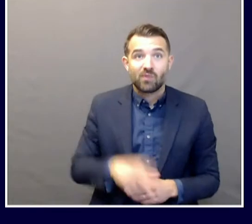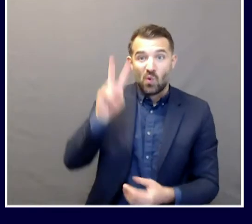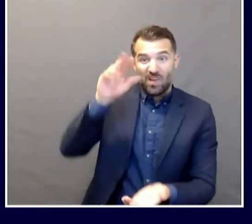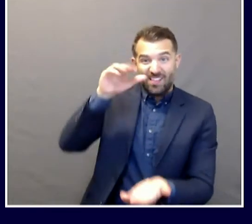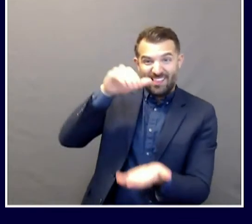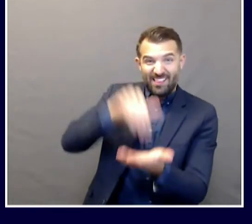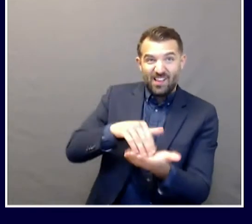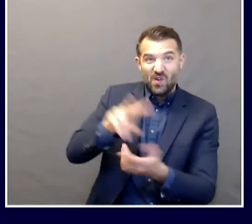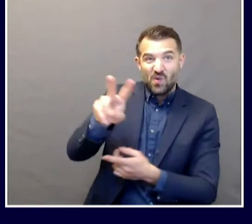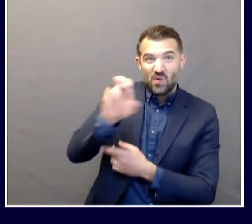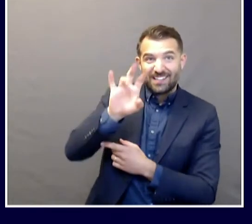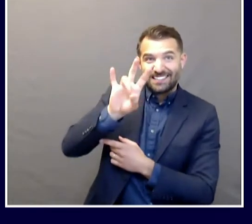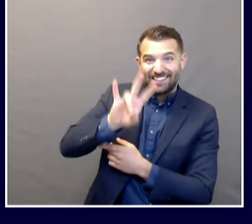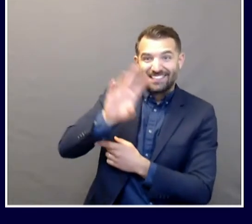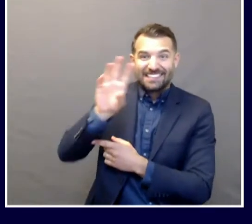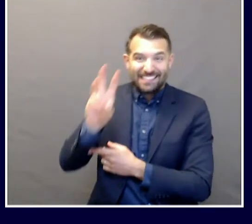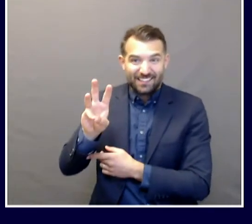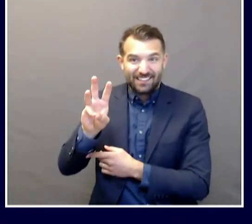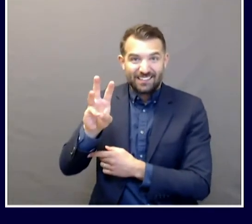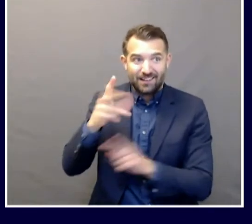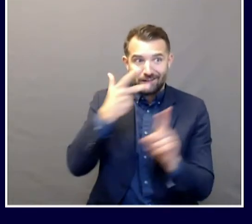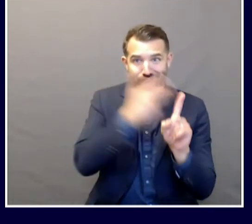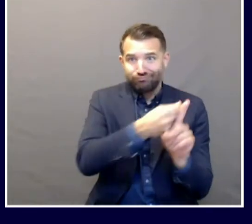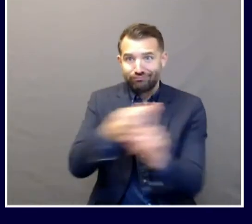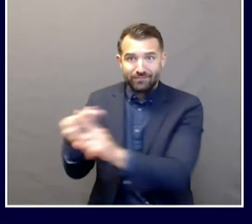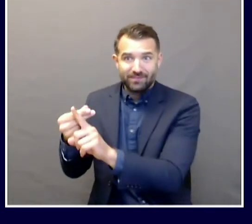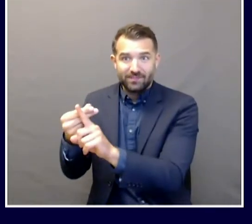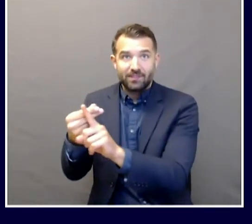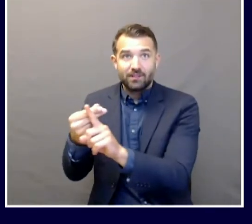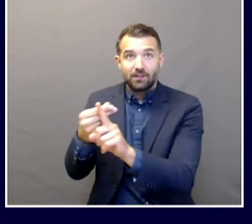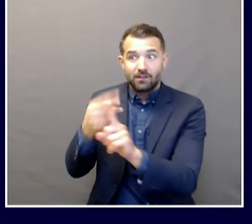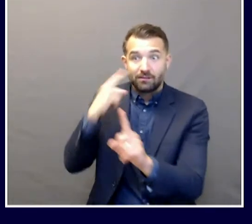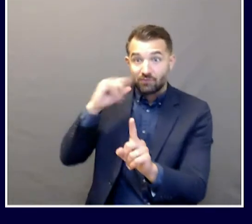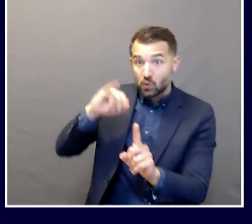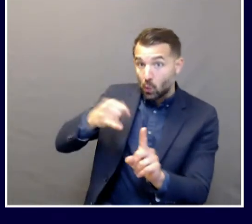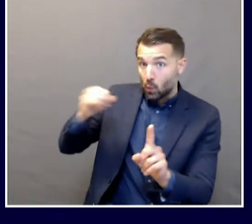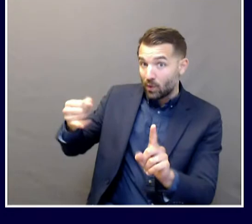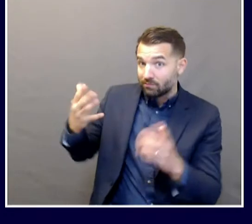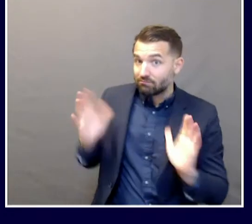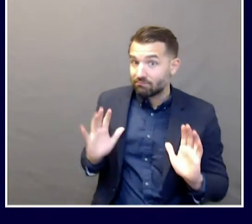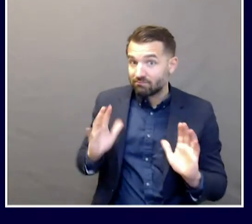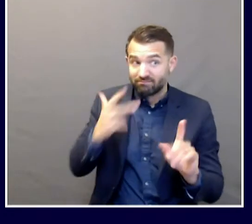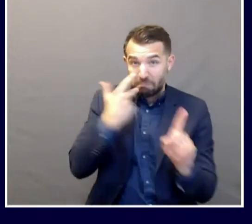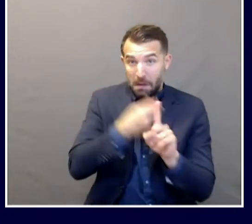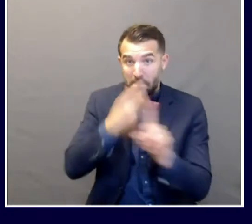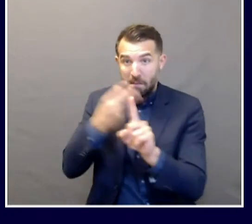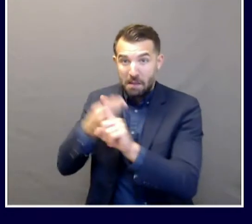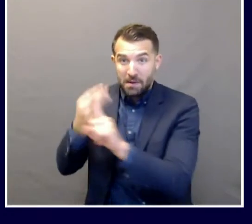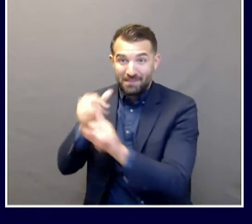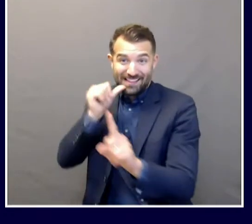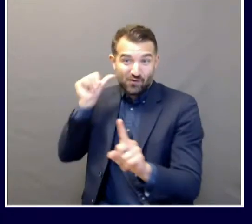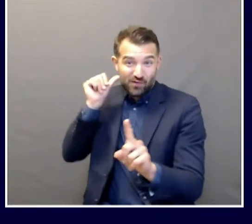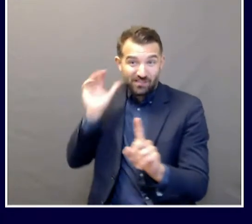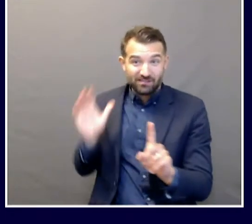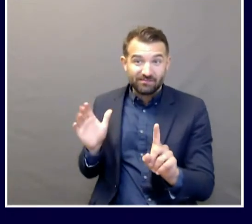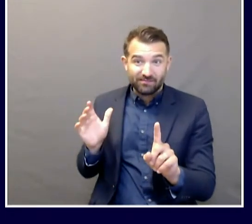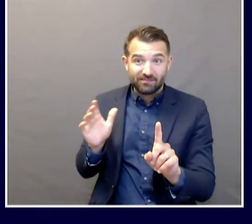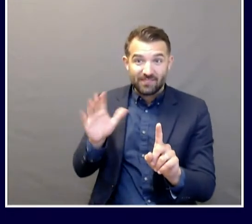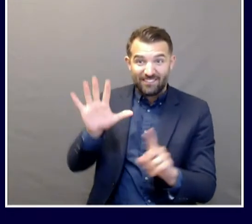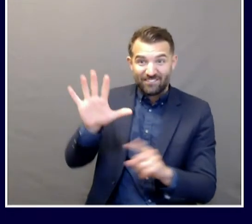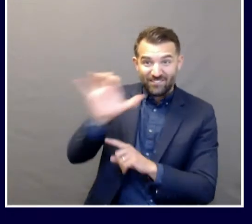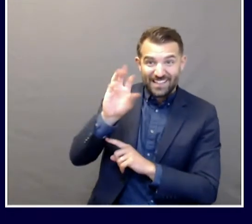2,277 doses of J&J vaccine. It finished really strong yesterday with 561 shots that were